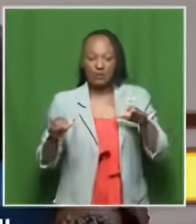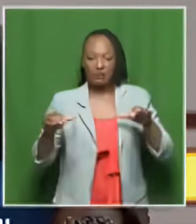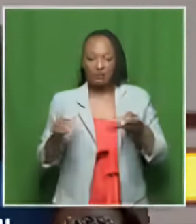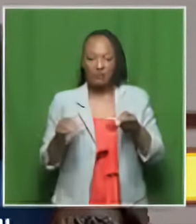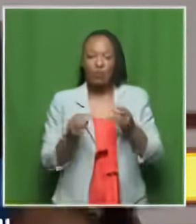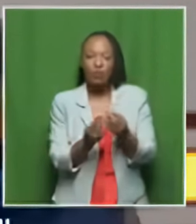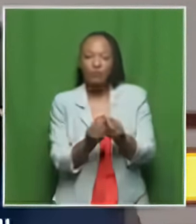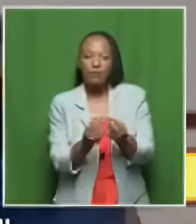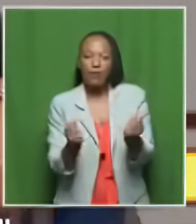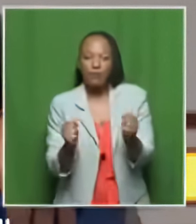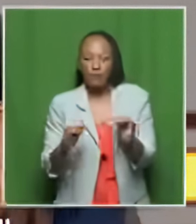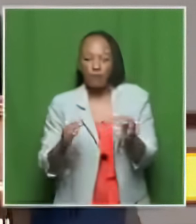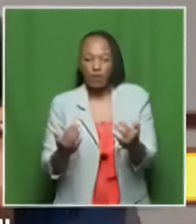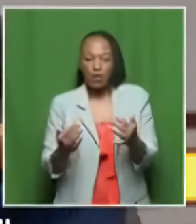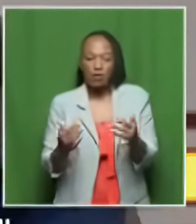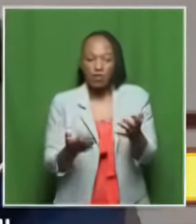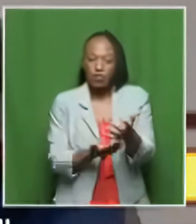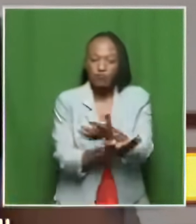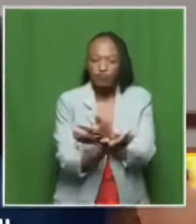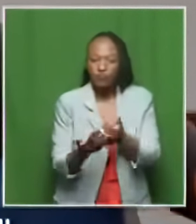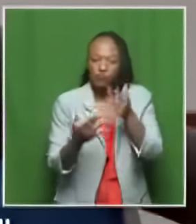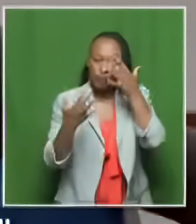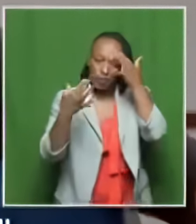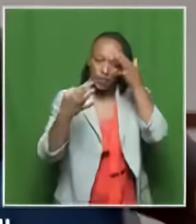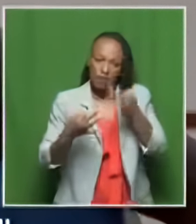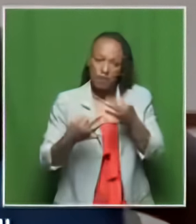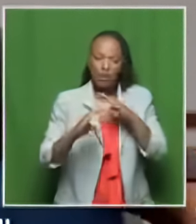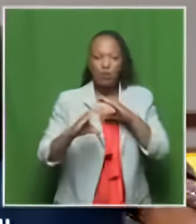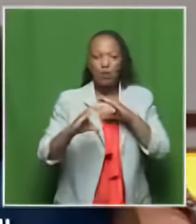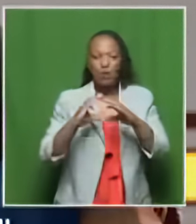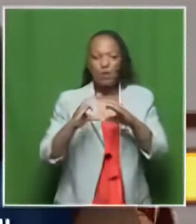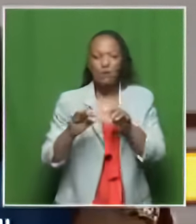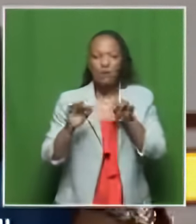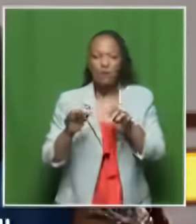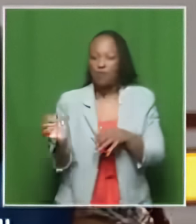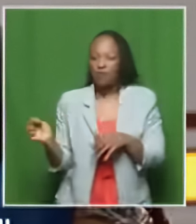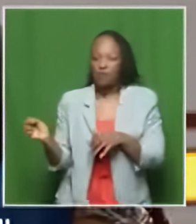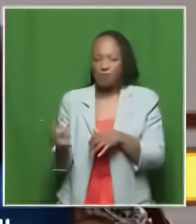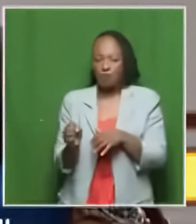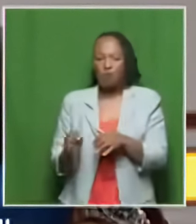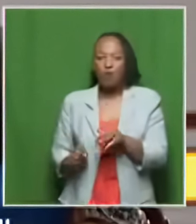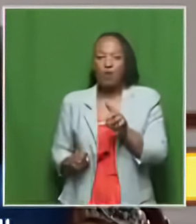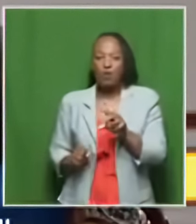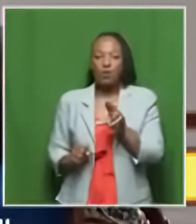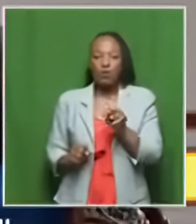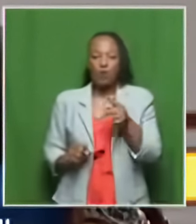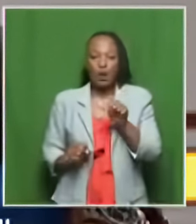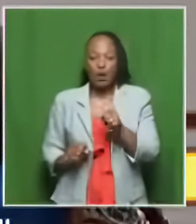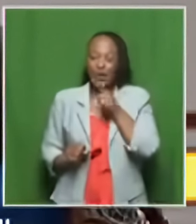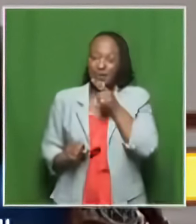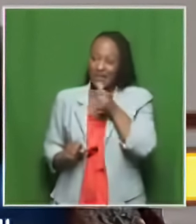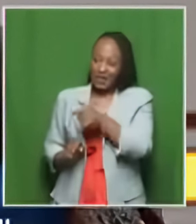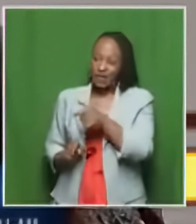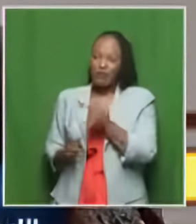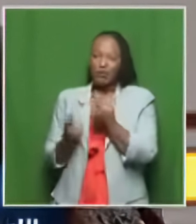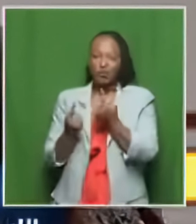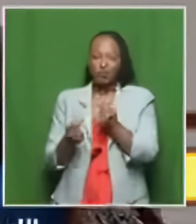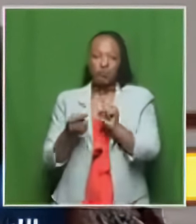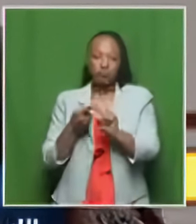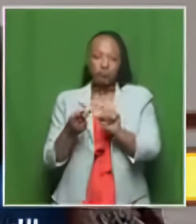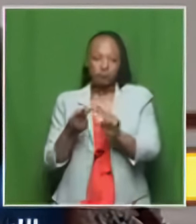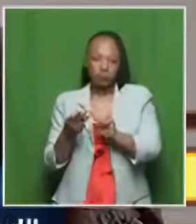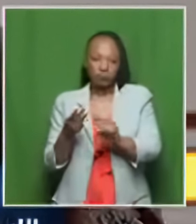we resolve them? We take a decision and we communicate to our deployees. Dunga will tell him, this is how you move.